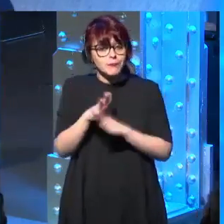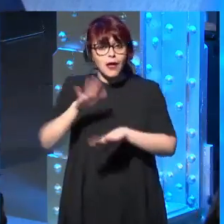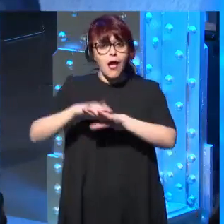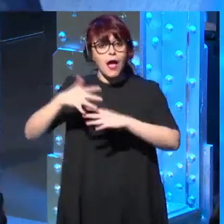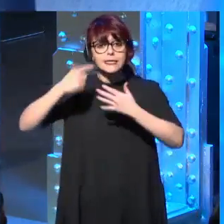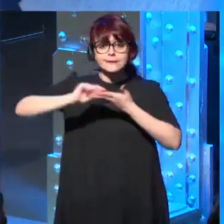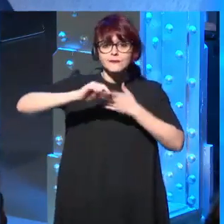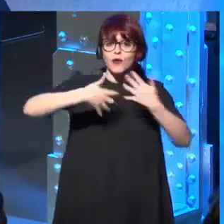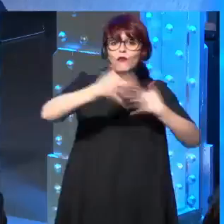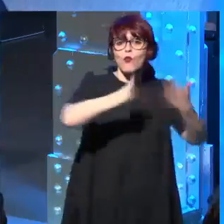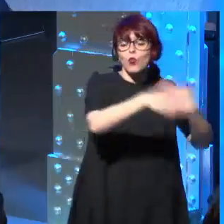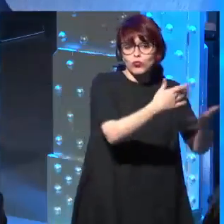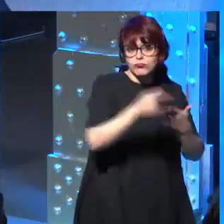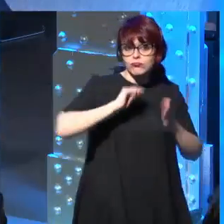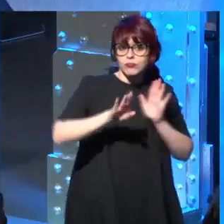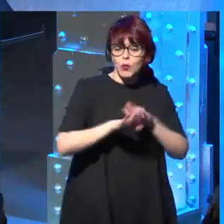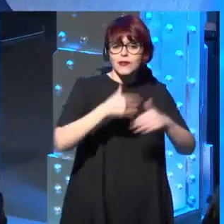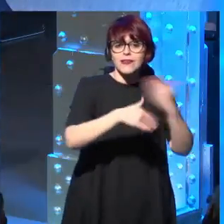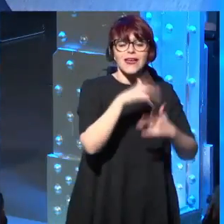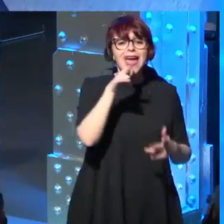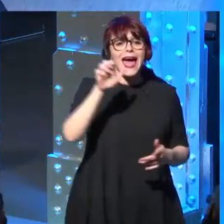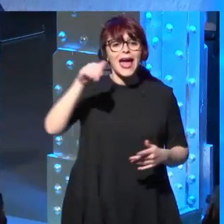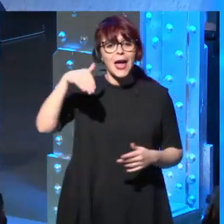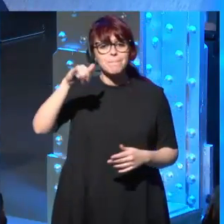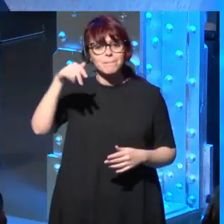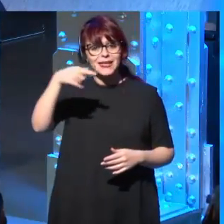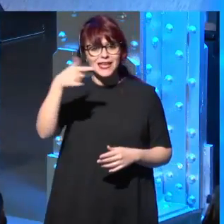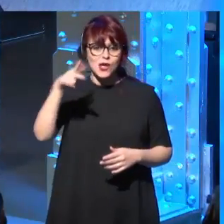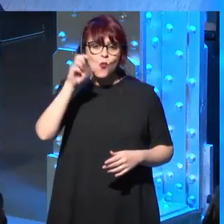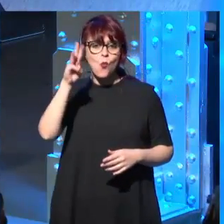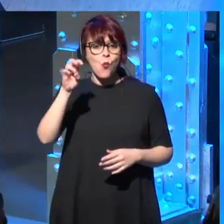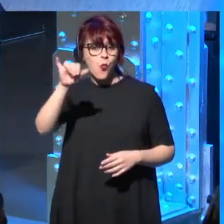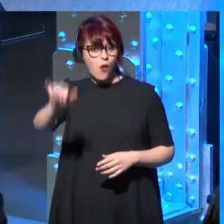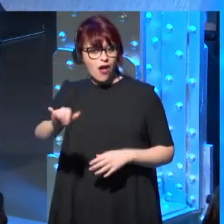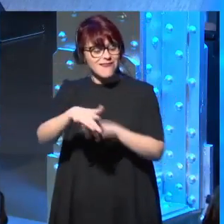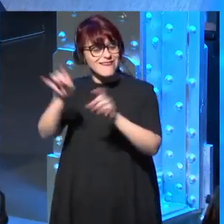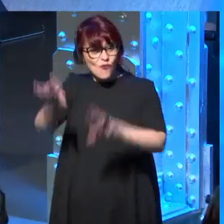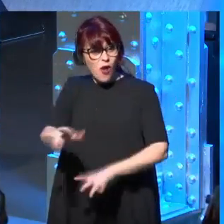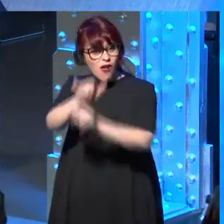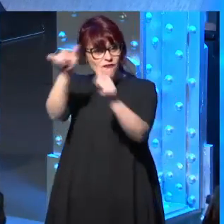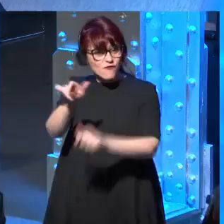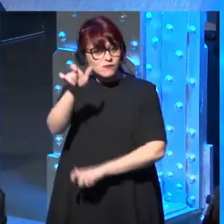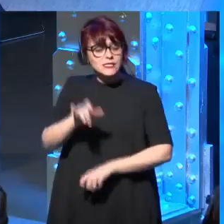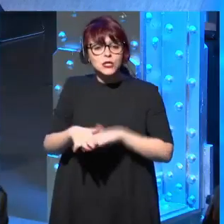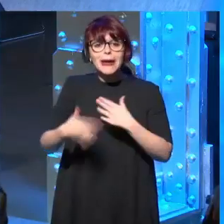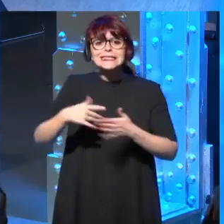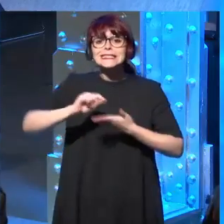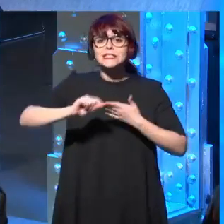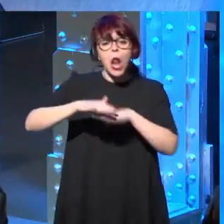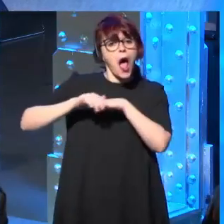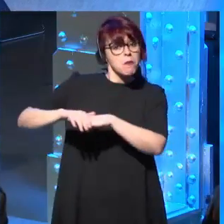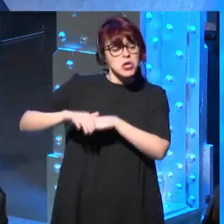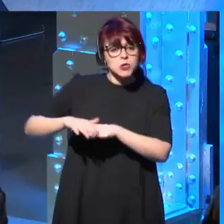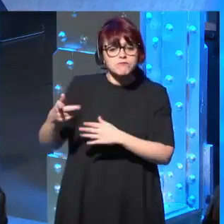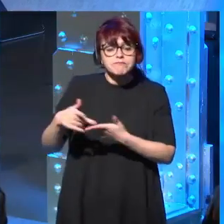writing. It was Ernest Hemingway who once said, some of my writers' friends cannot write well.